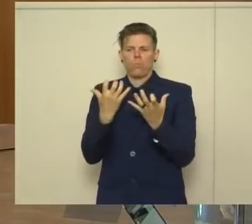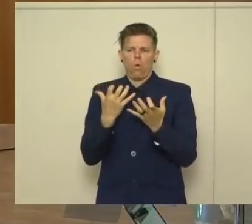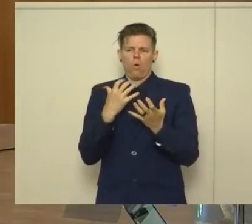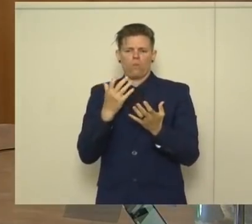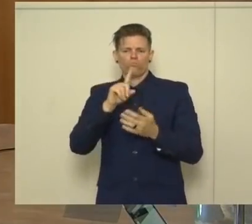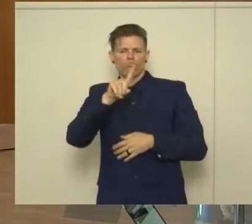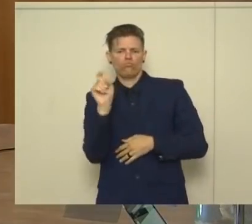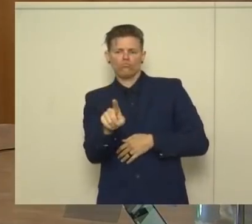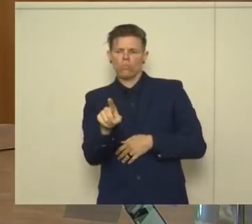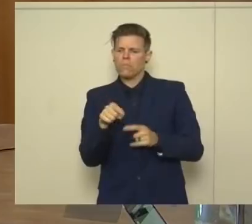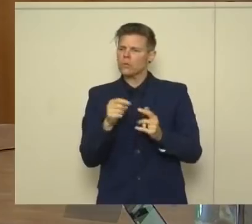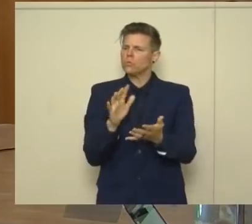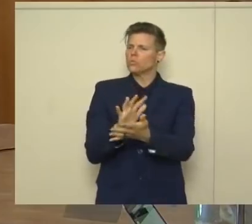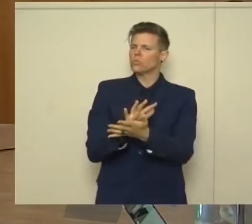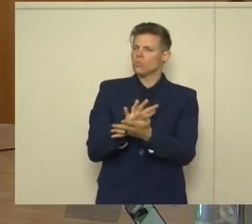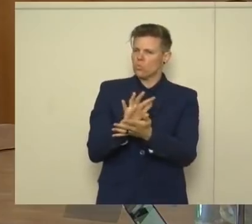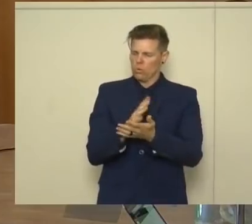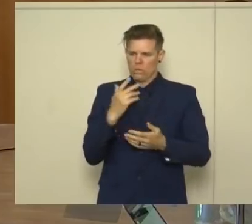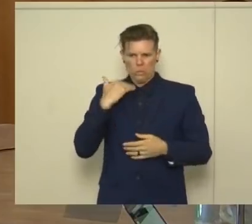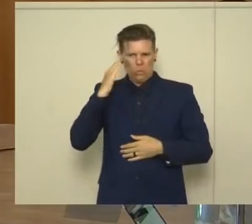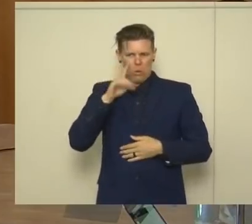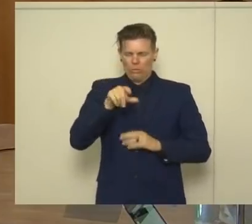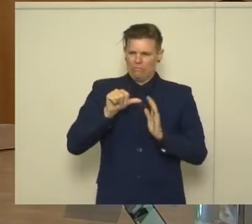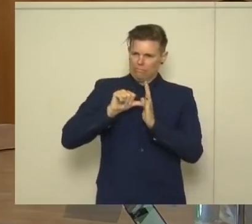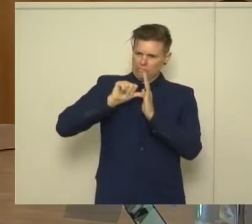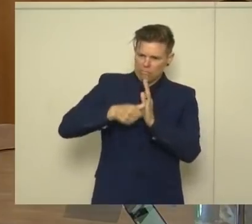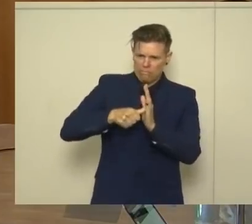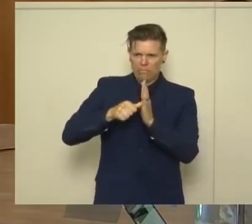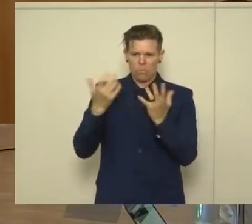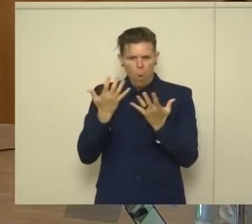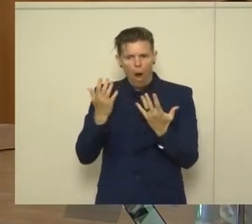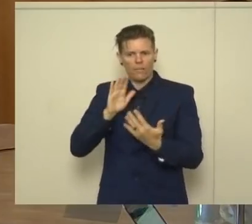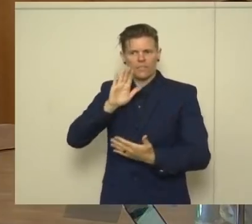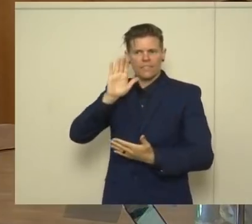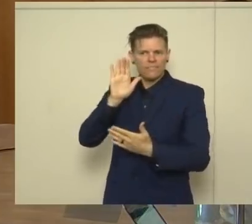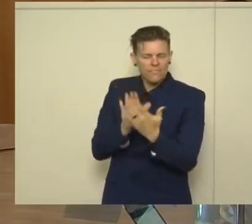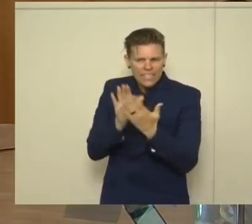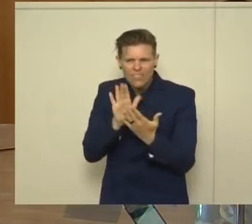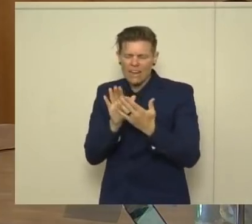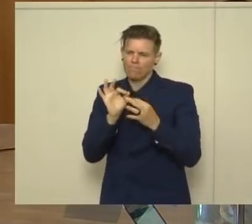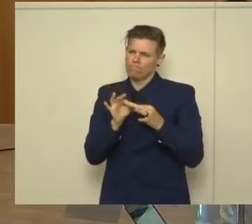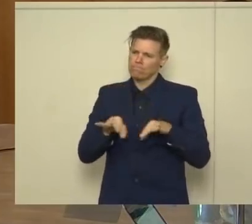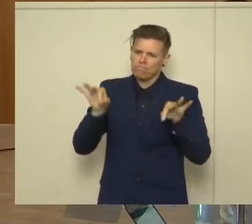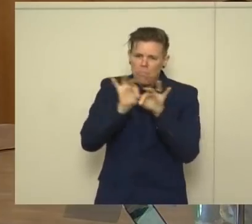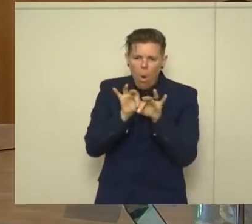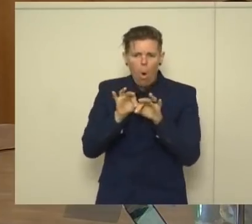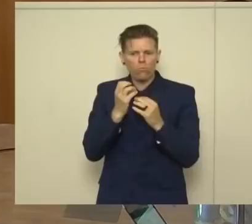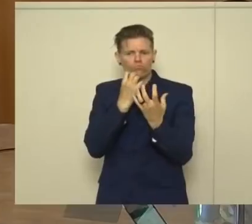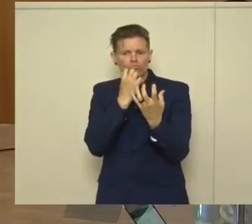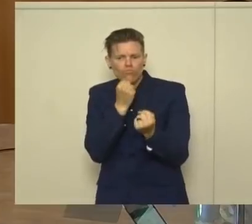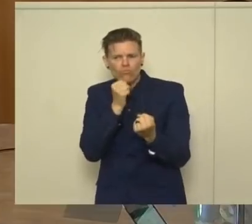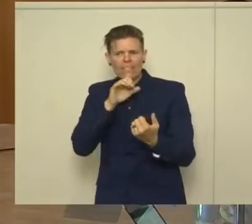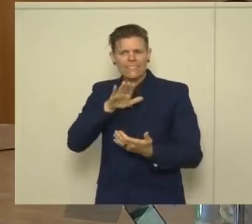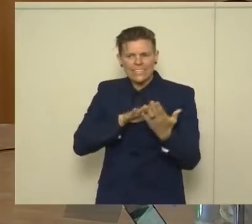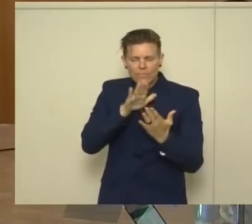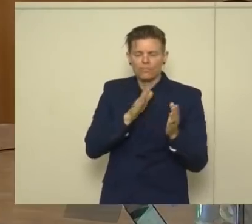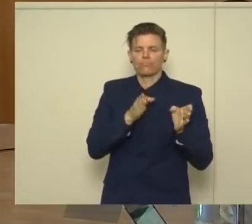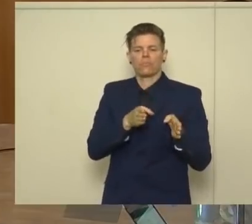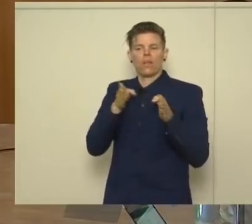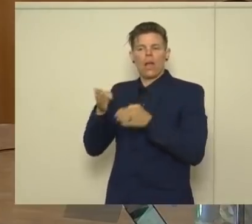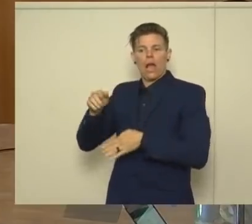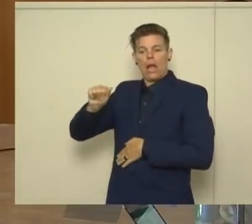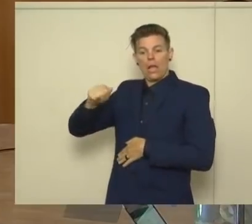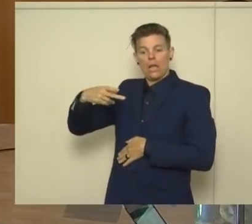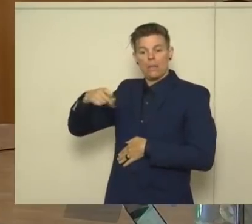maximizing the amount of in-person learning around the state. APS, of course, isn't alone in this decision to postpone school, but of course it is